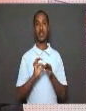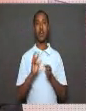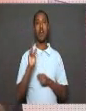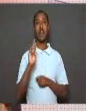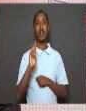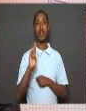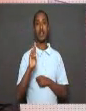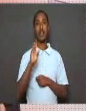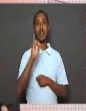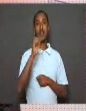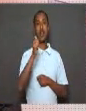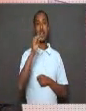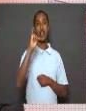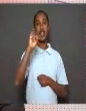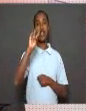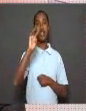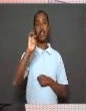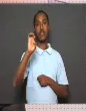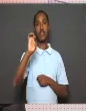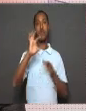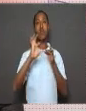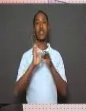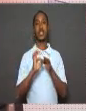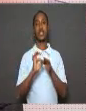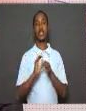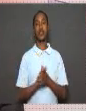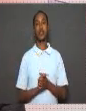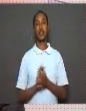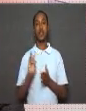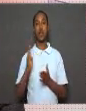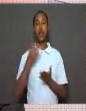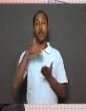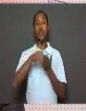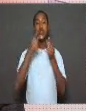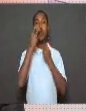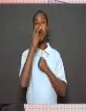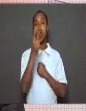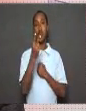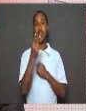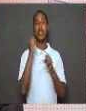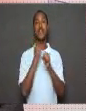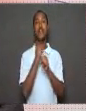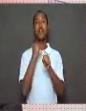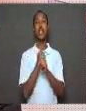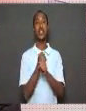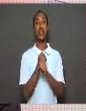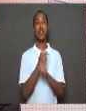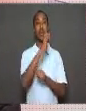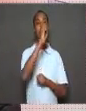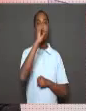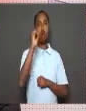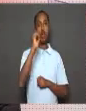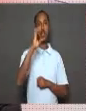or dative bond. We will also look at the formation of